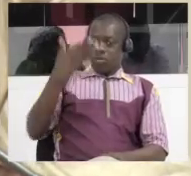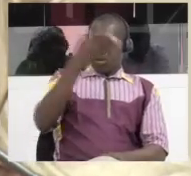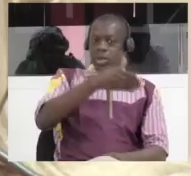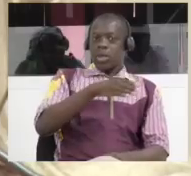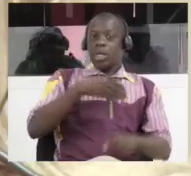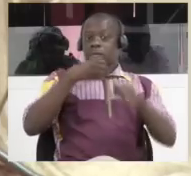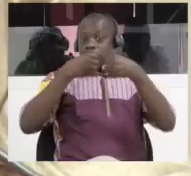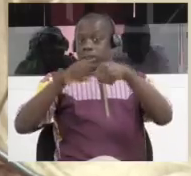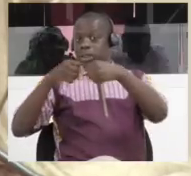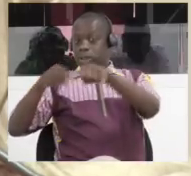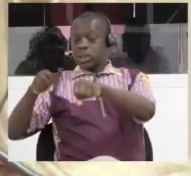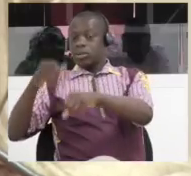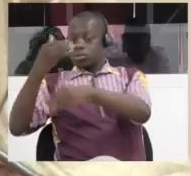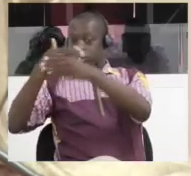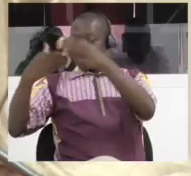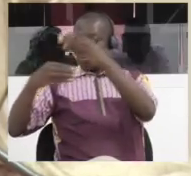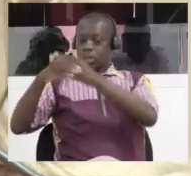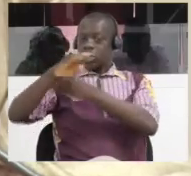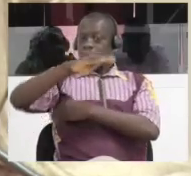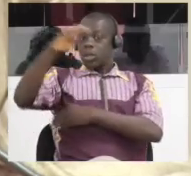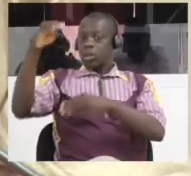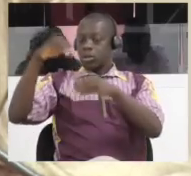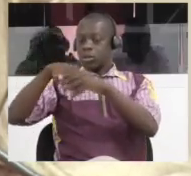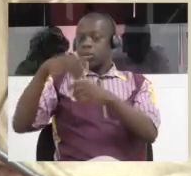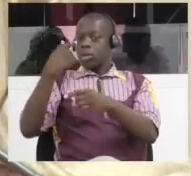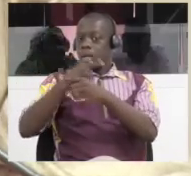of Gambians so that Gambians will take ownership.